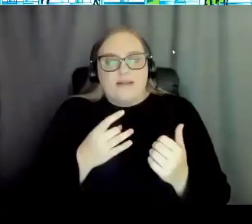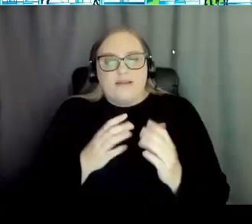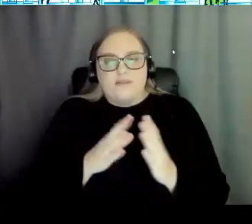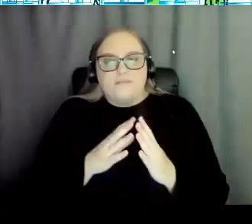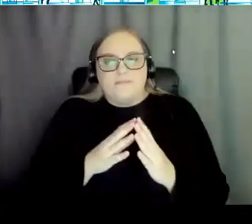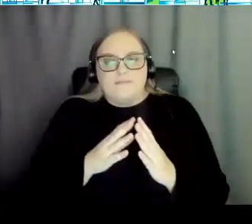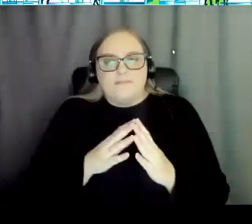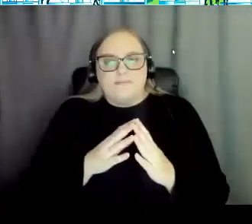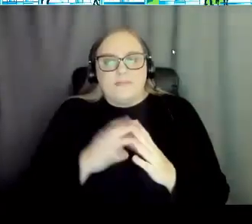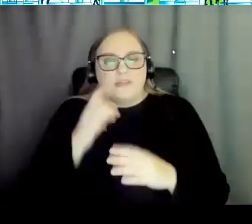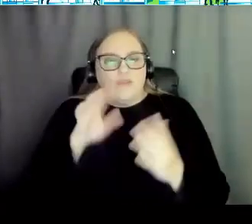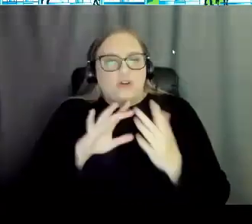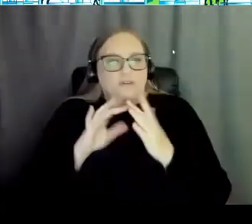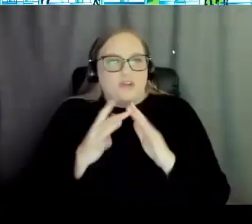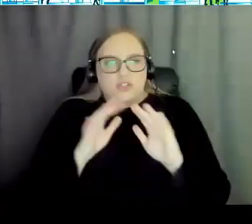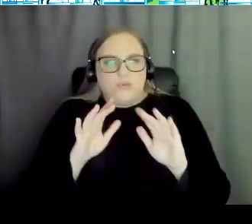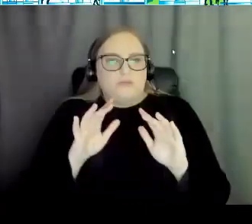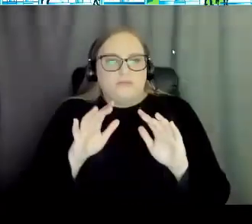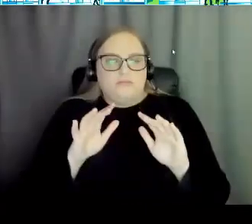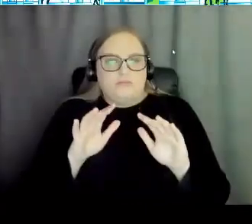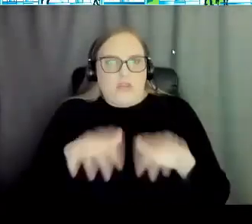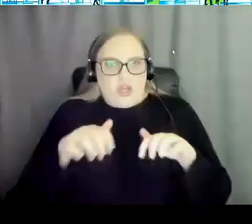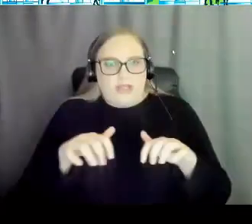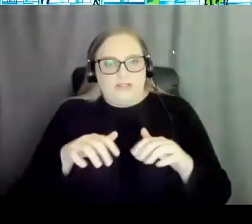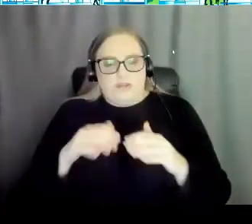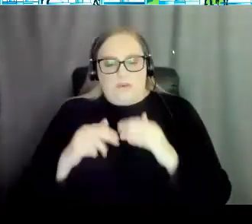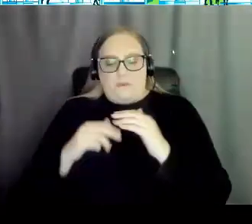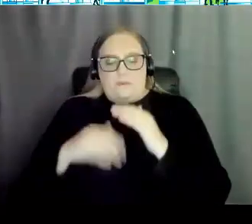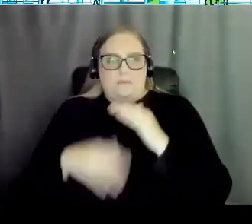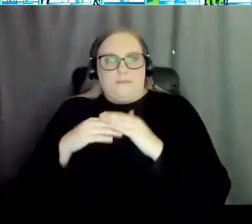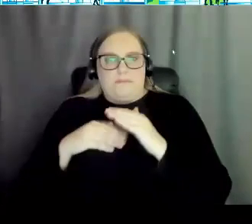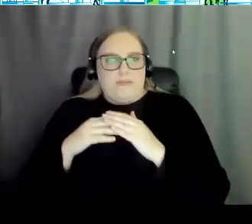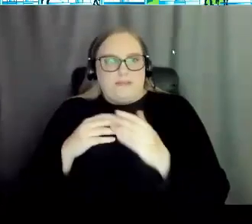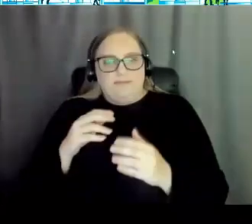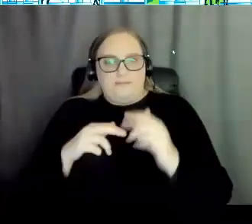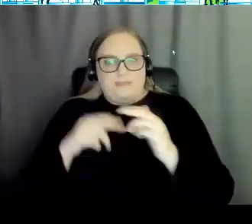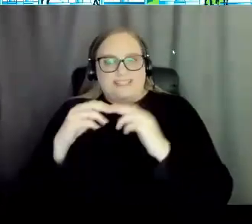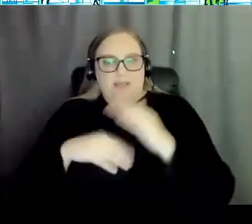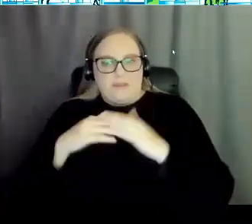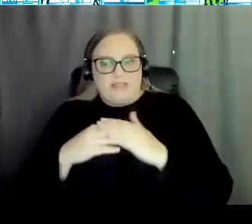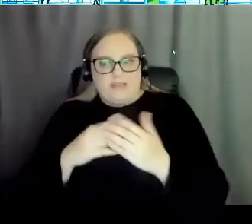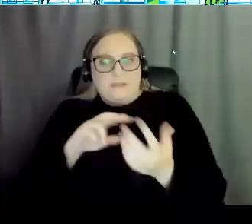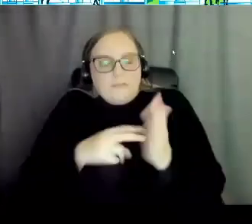for the virtual online audience of what does building capacity mean in the context of your specific consortia?